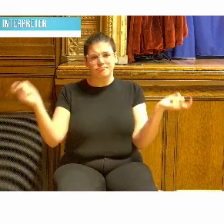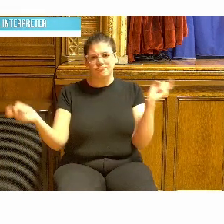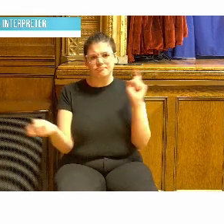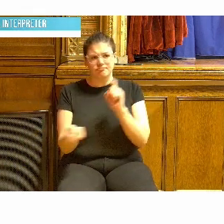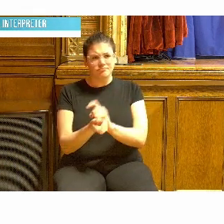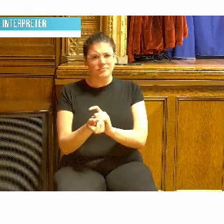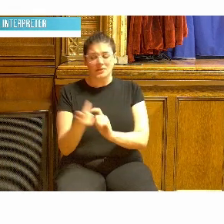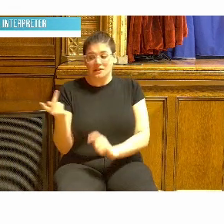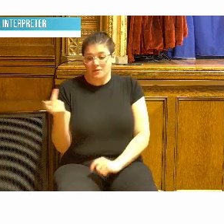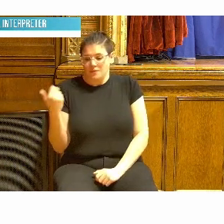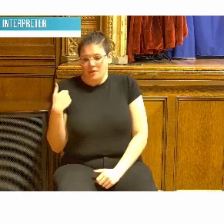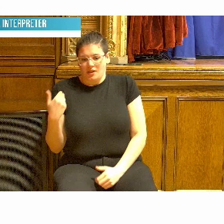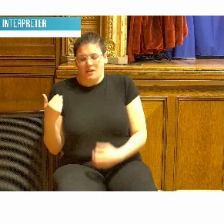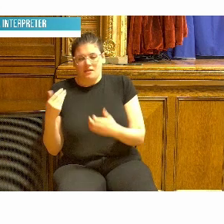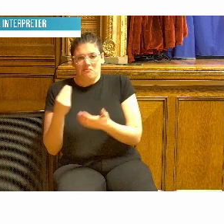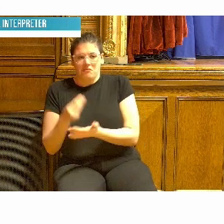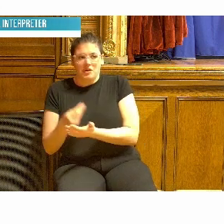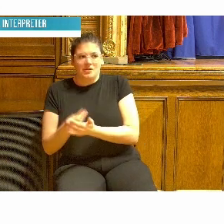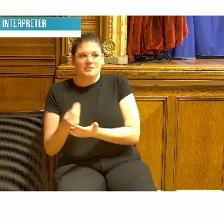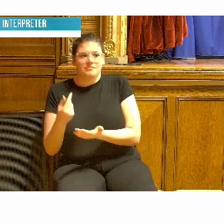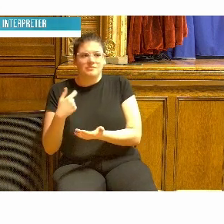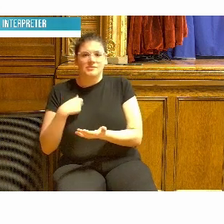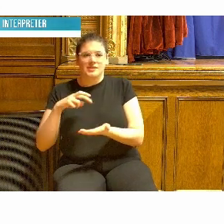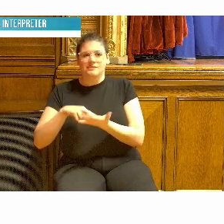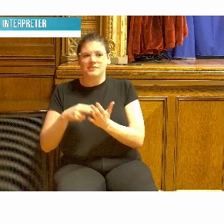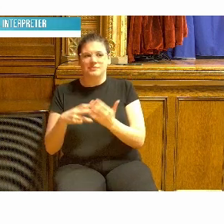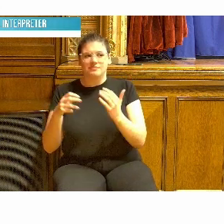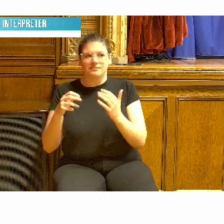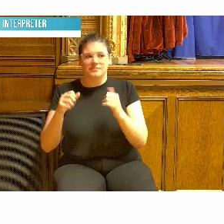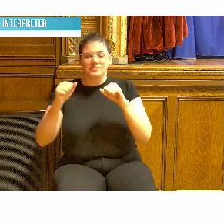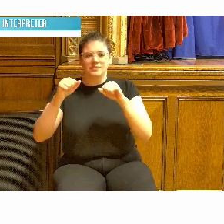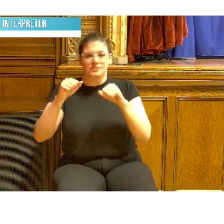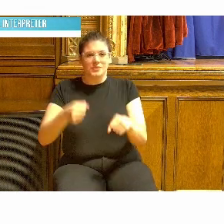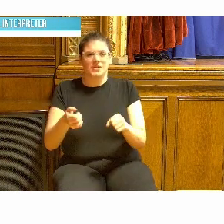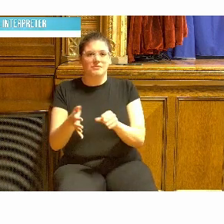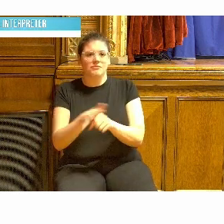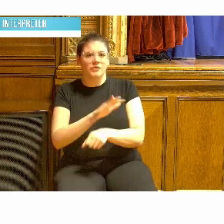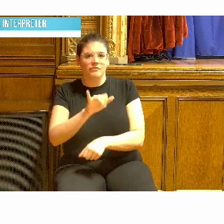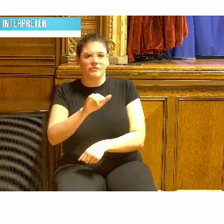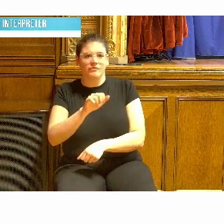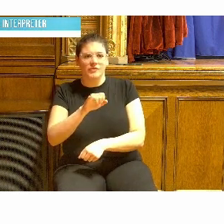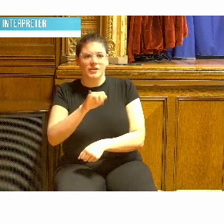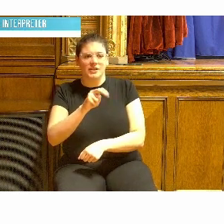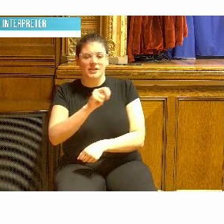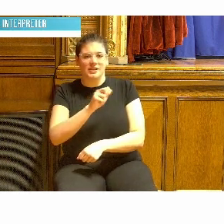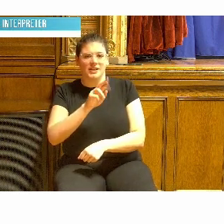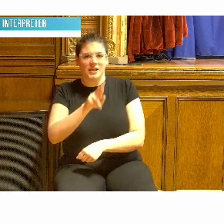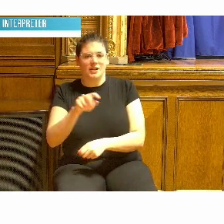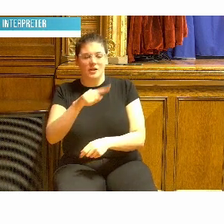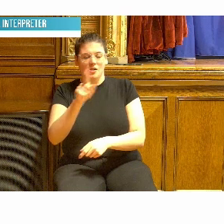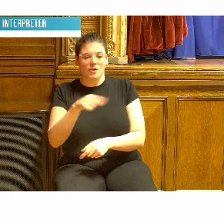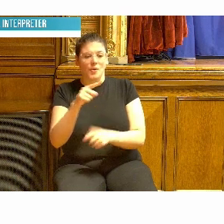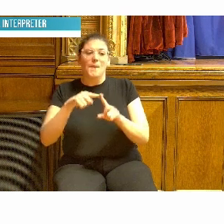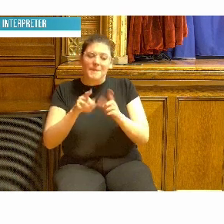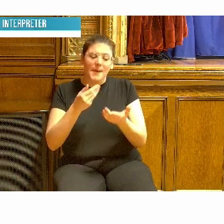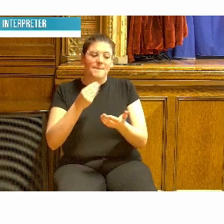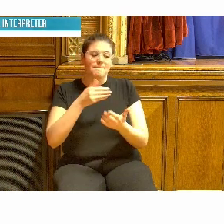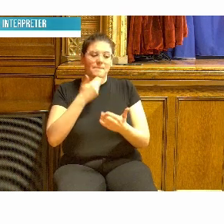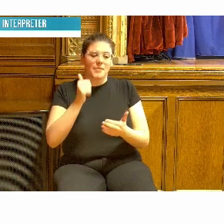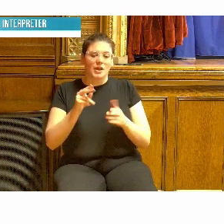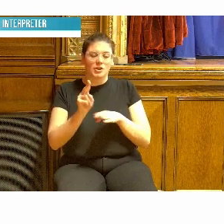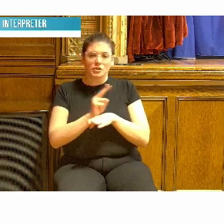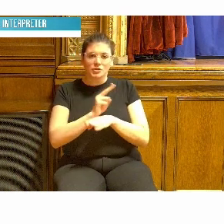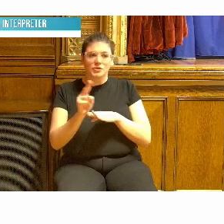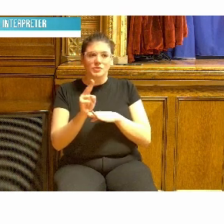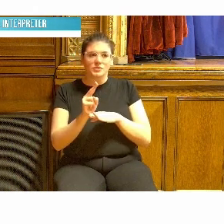the interloop could be refilled. However, that money could be better used in building up hope in the city. Give us some